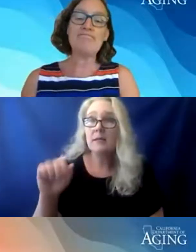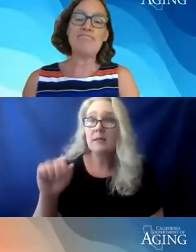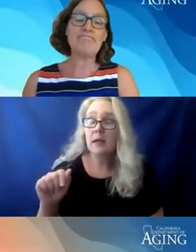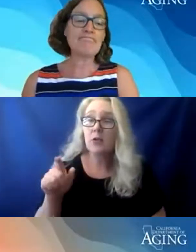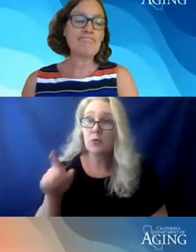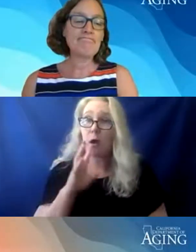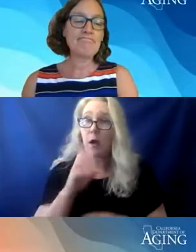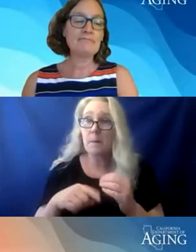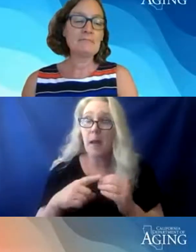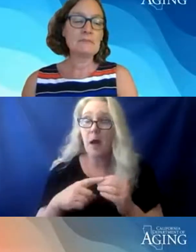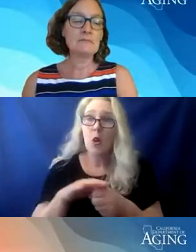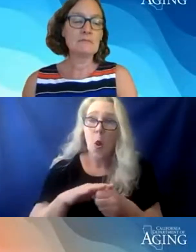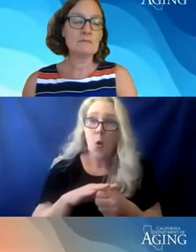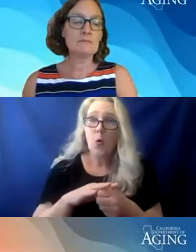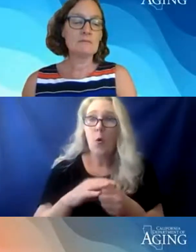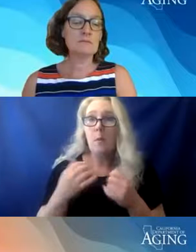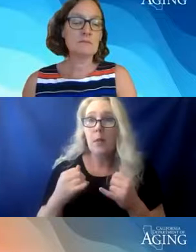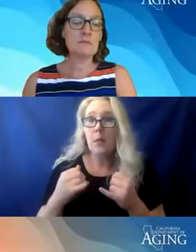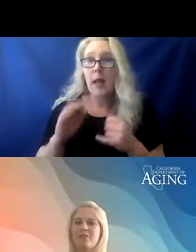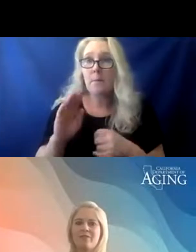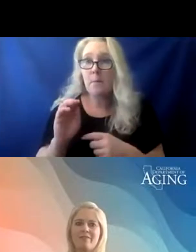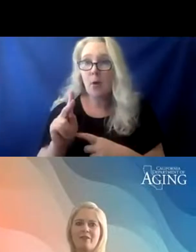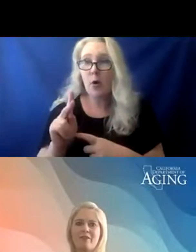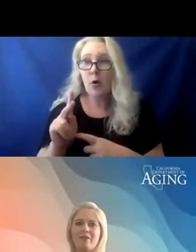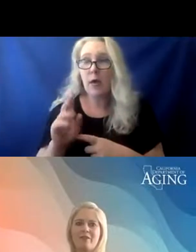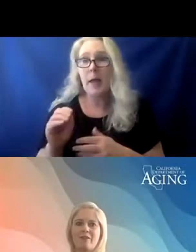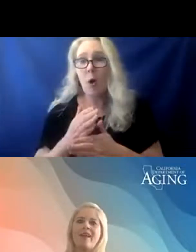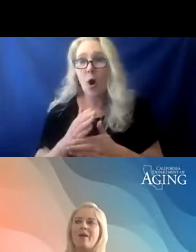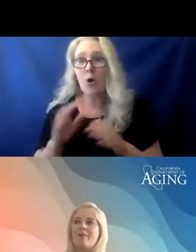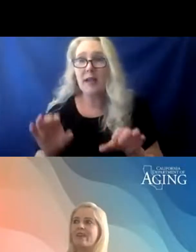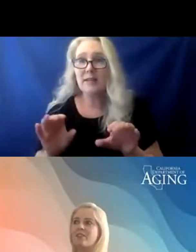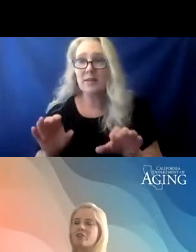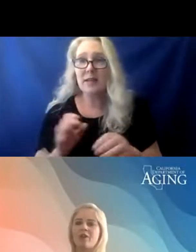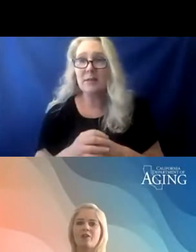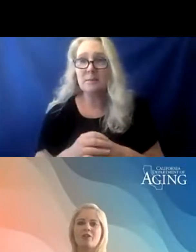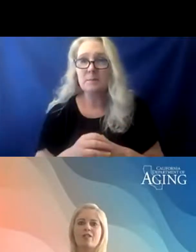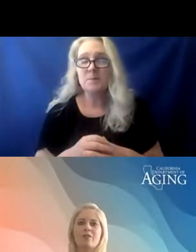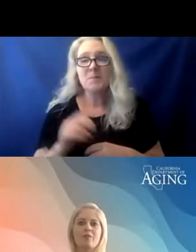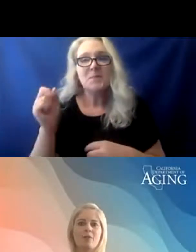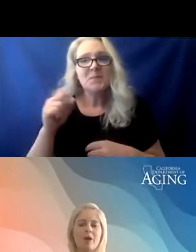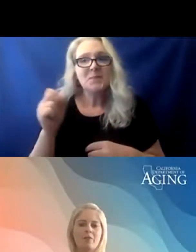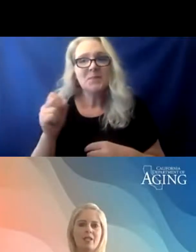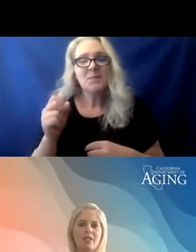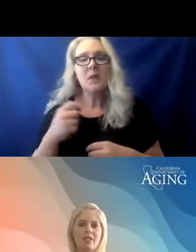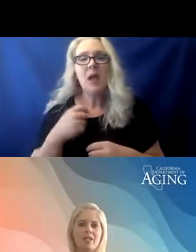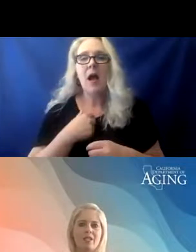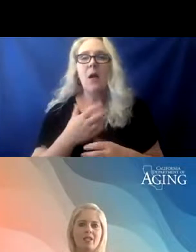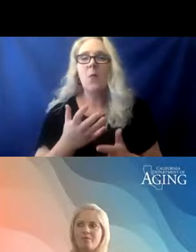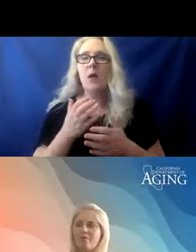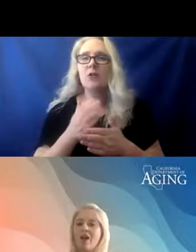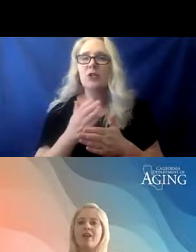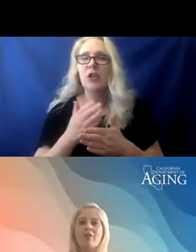activity? Yes, good afternoon, everyone. I'd like to share just a few updates with